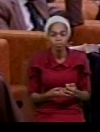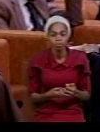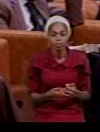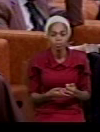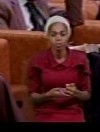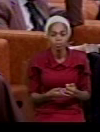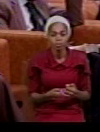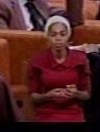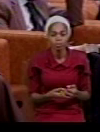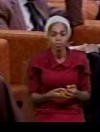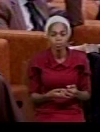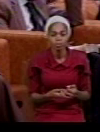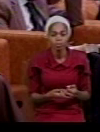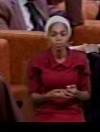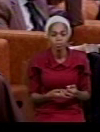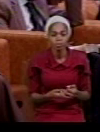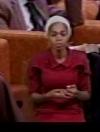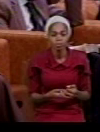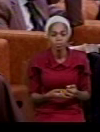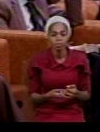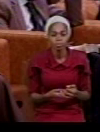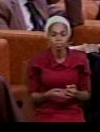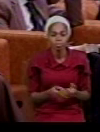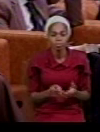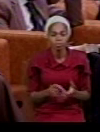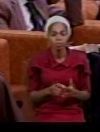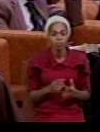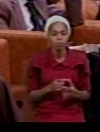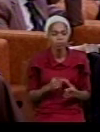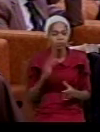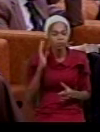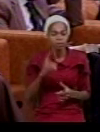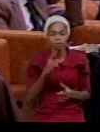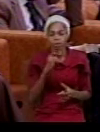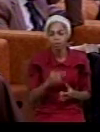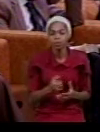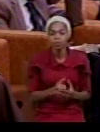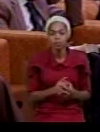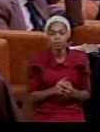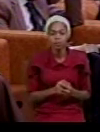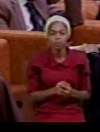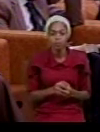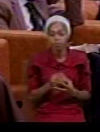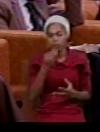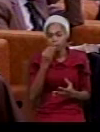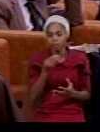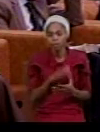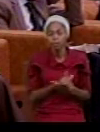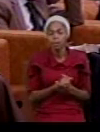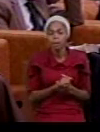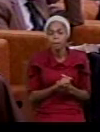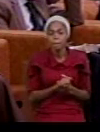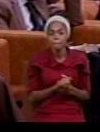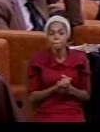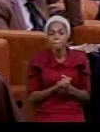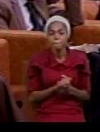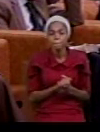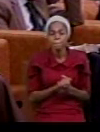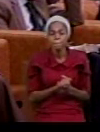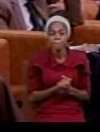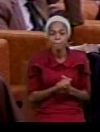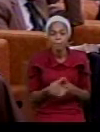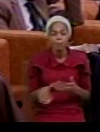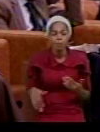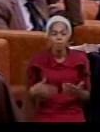in the rivers, then shall you eat. And all that have not fins and scales in the seas and in